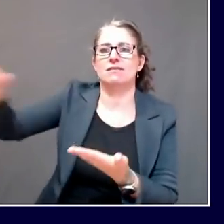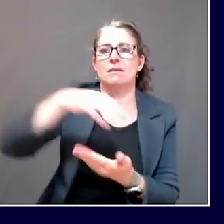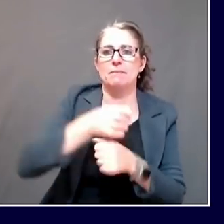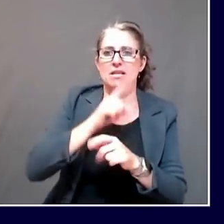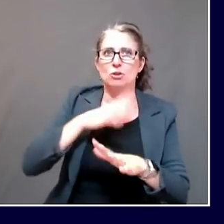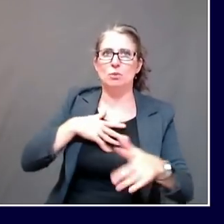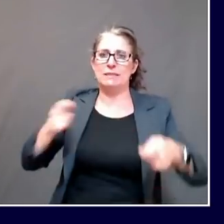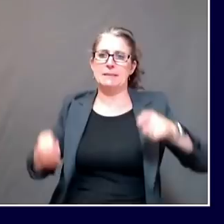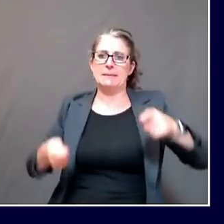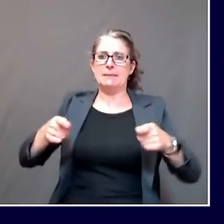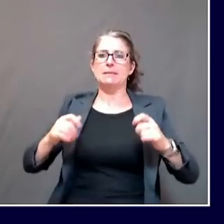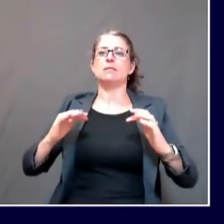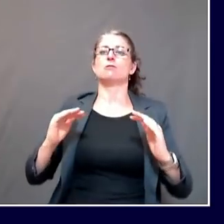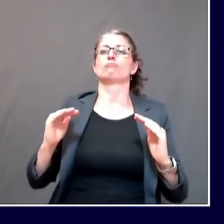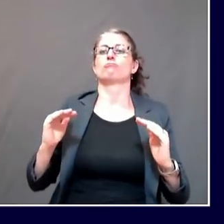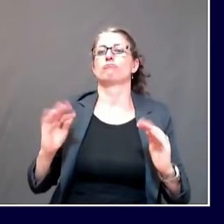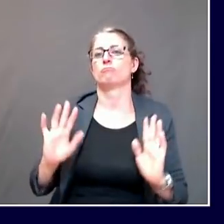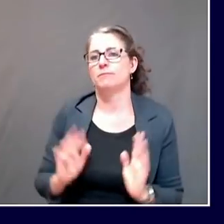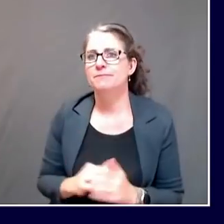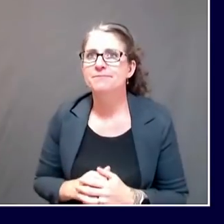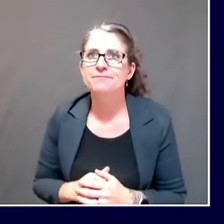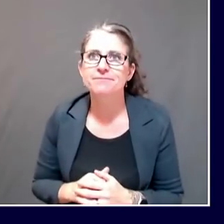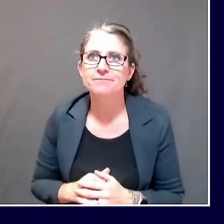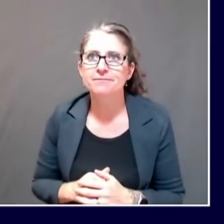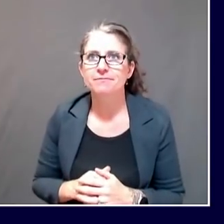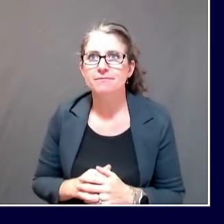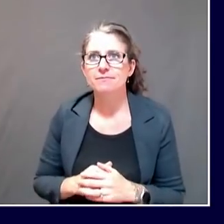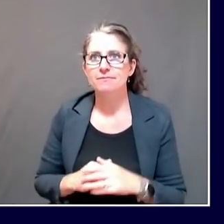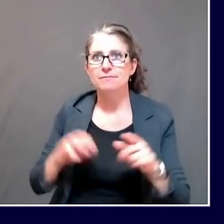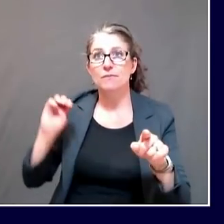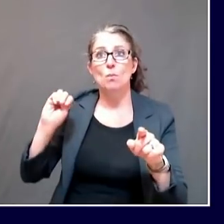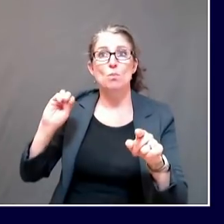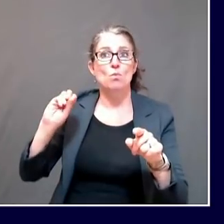next to Morgan Sturdivant from WABI.